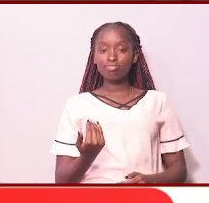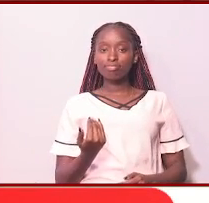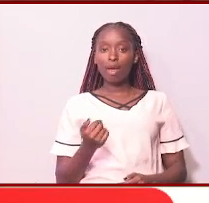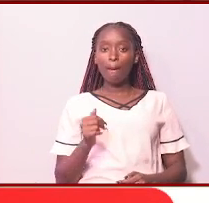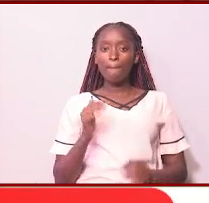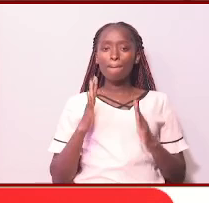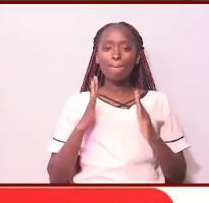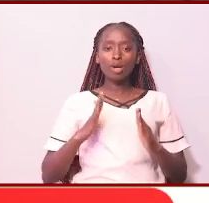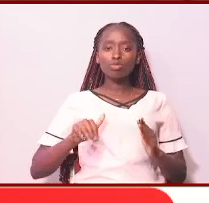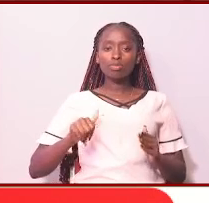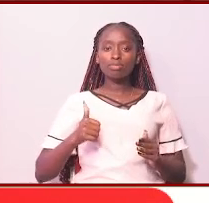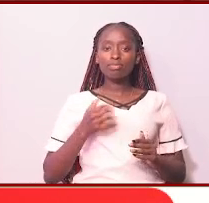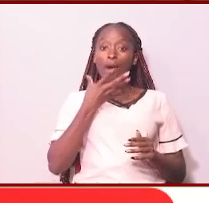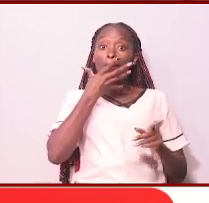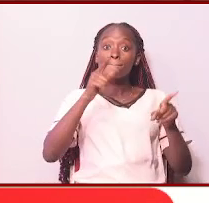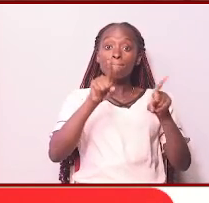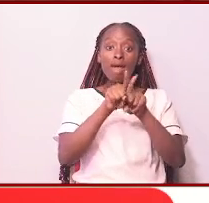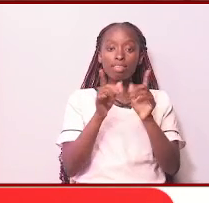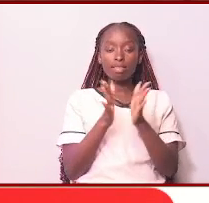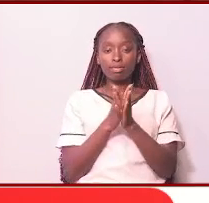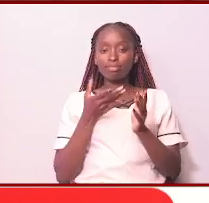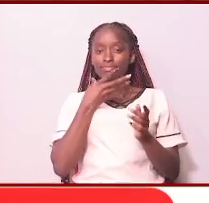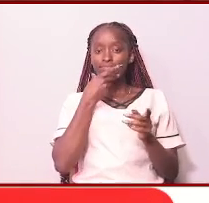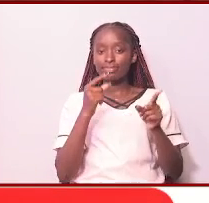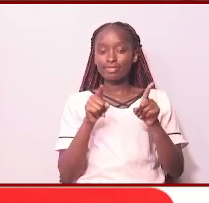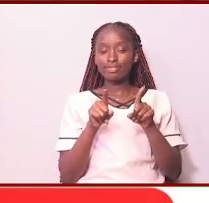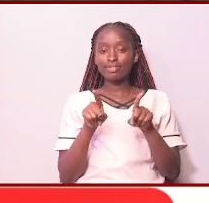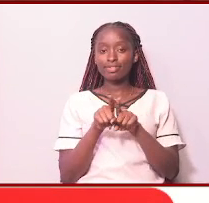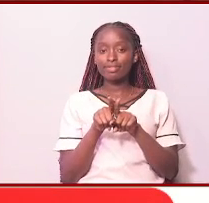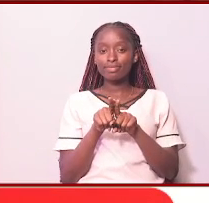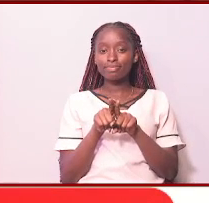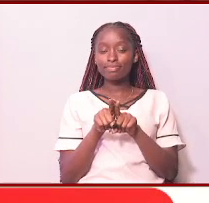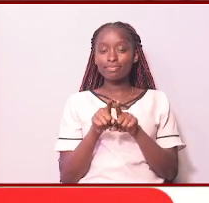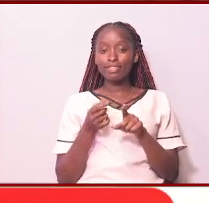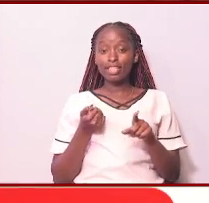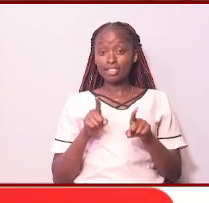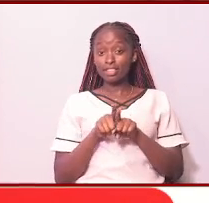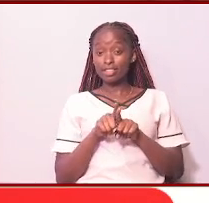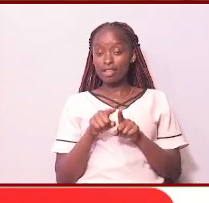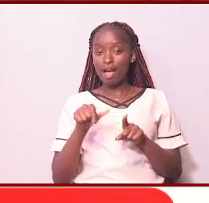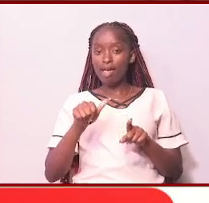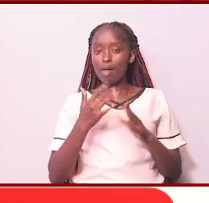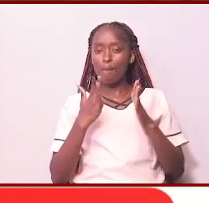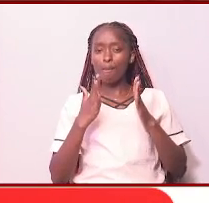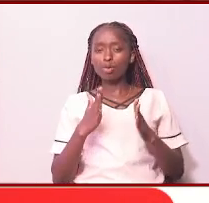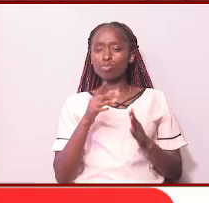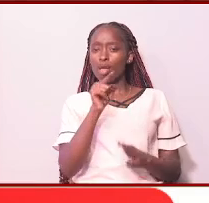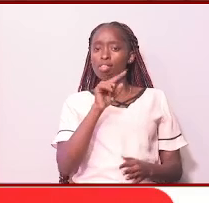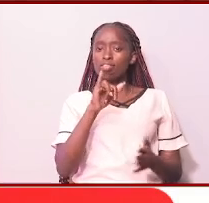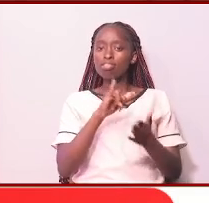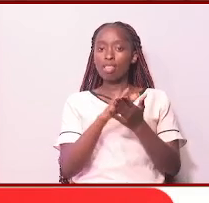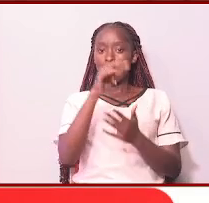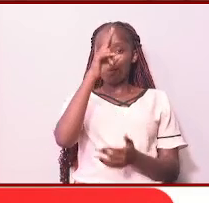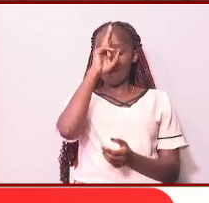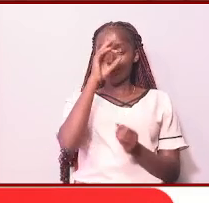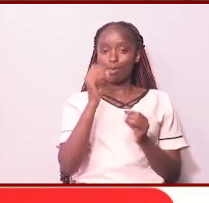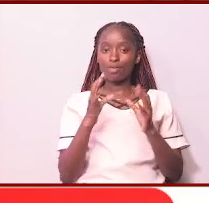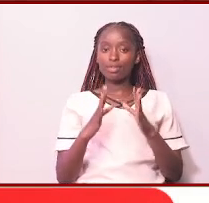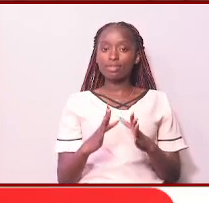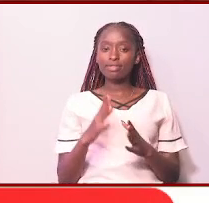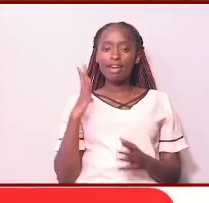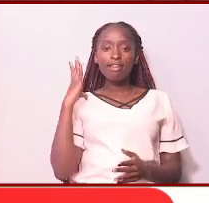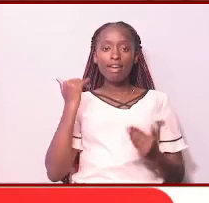police officer is a sister or a brother to somebody. I have had human rights bodies condemning